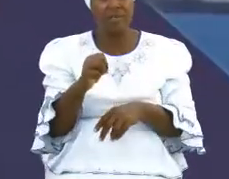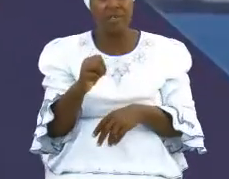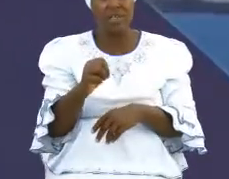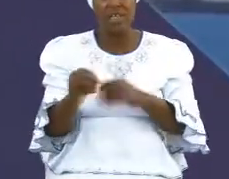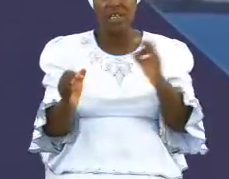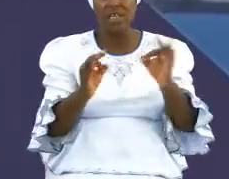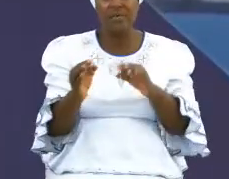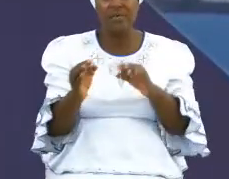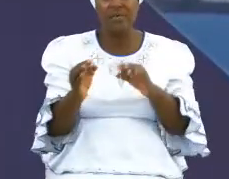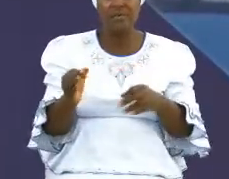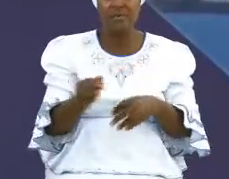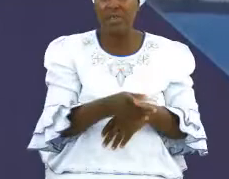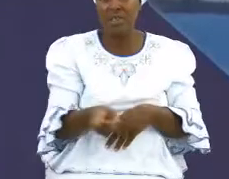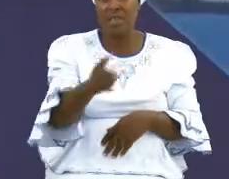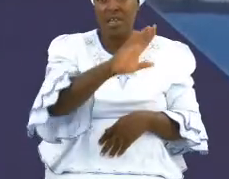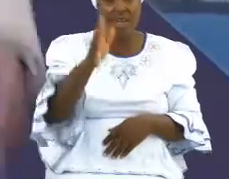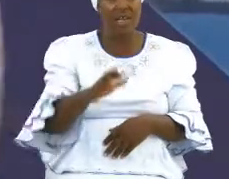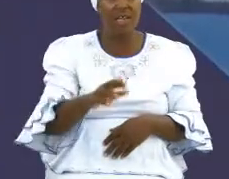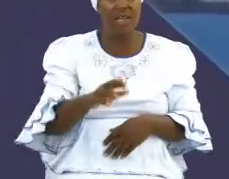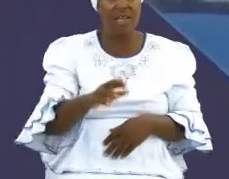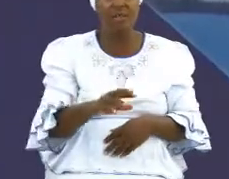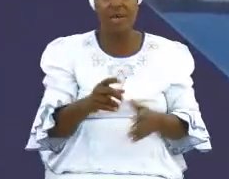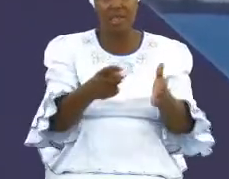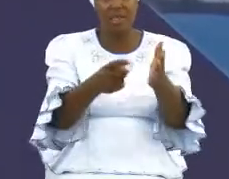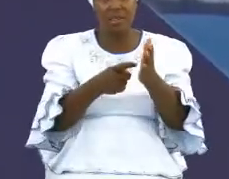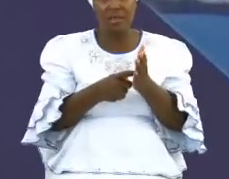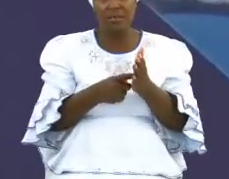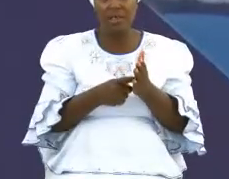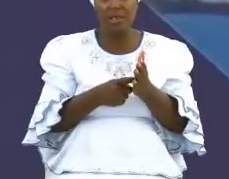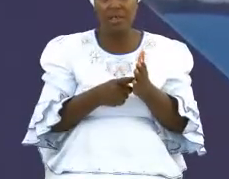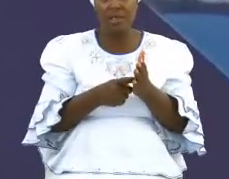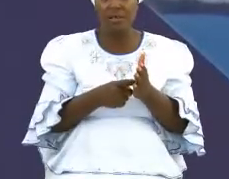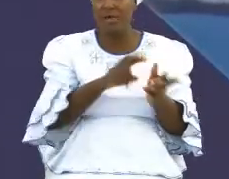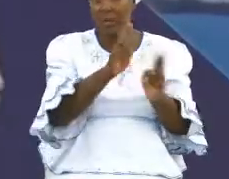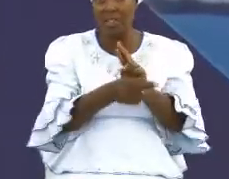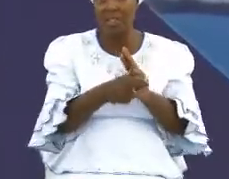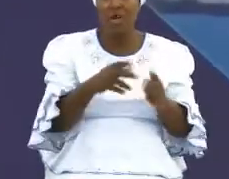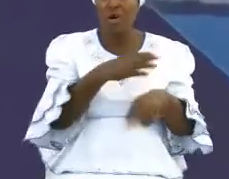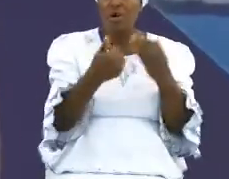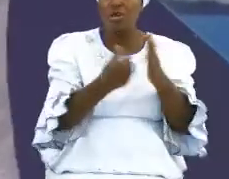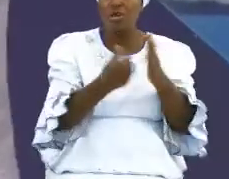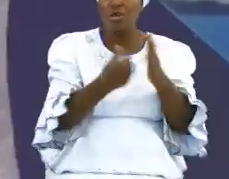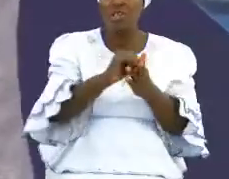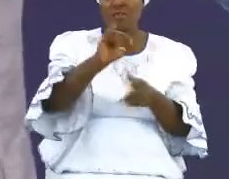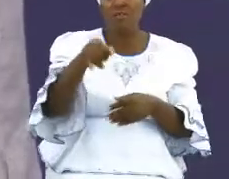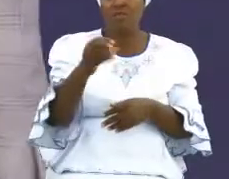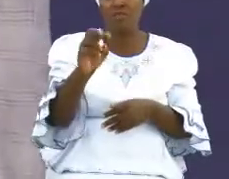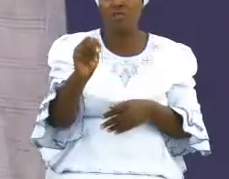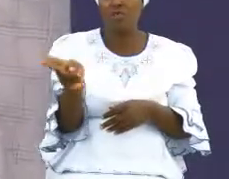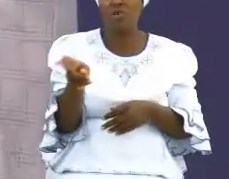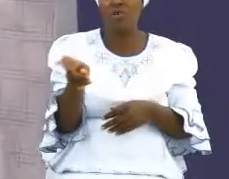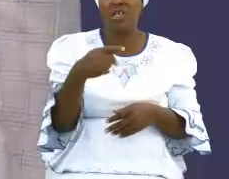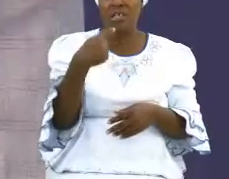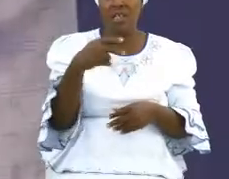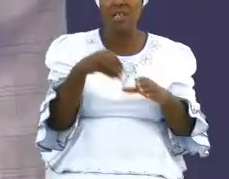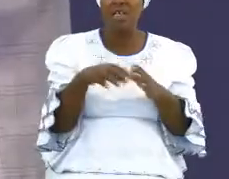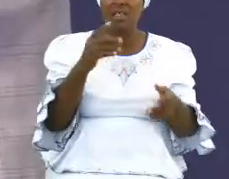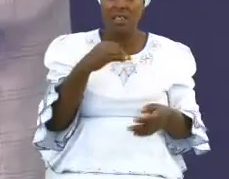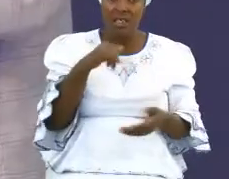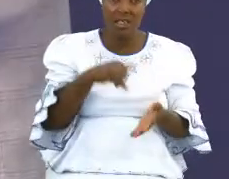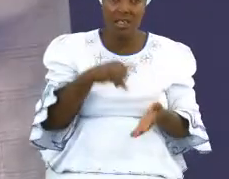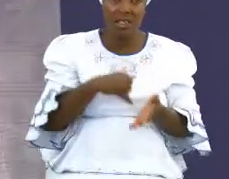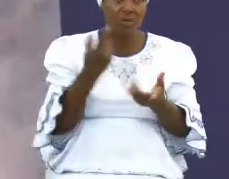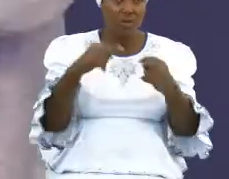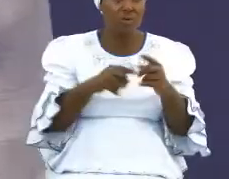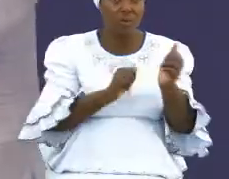Jonah said would have been fulfilled. They would have died in their sins. And dying in their sins, they